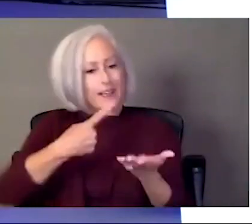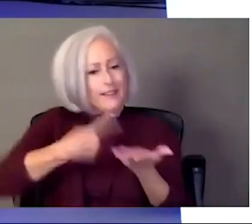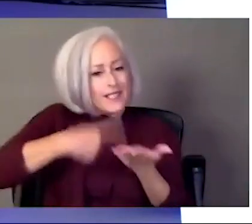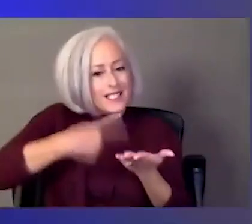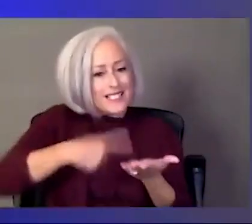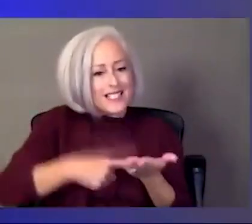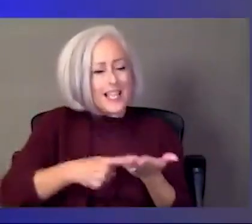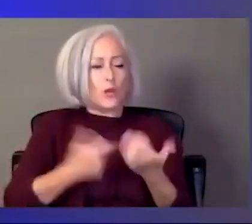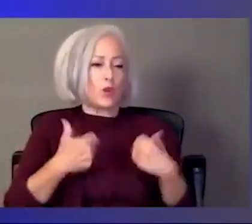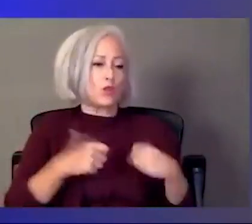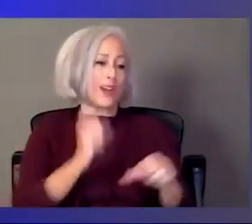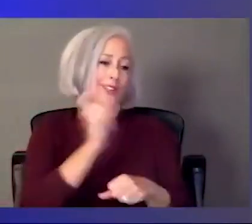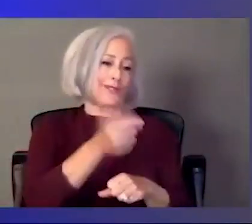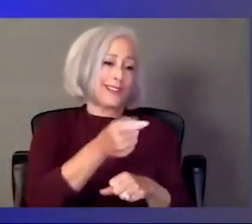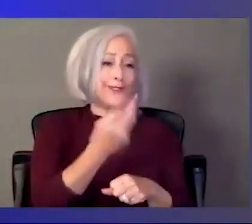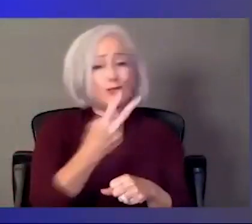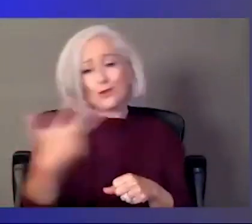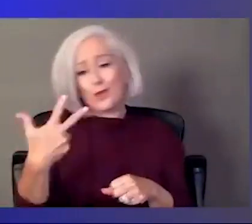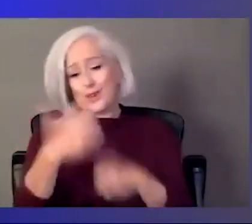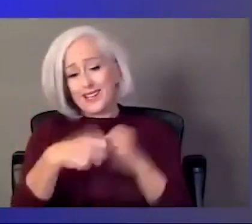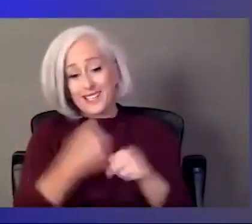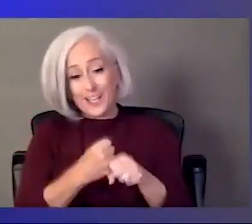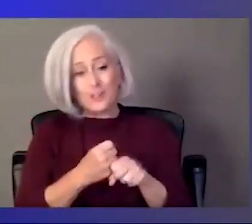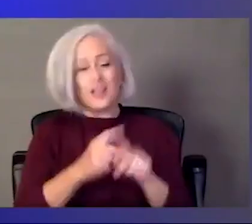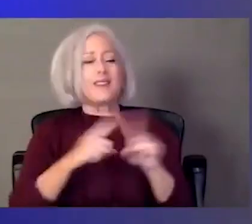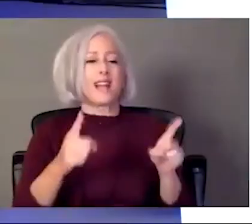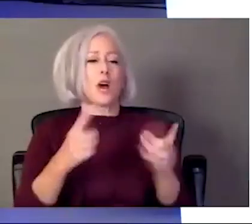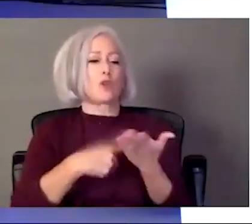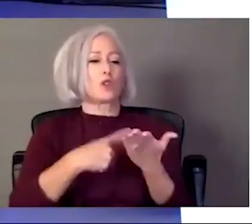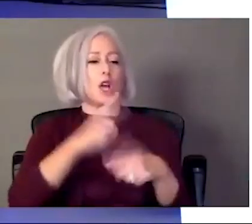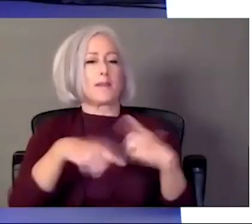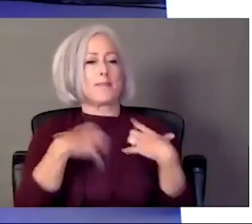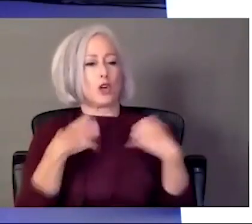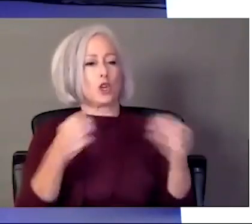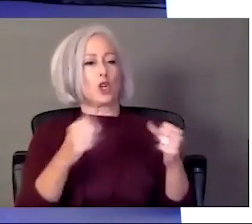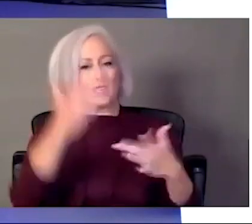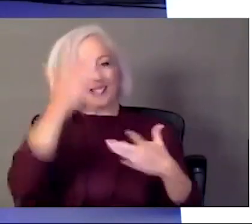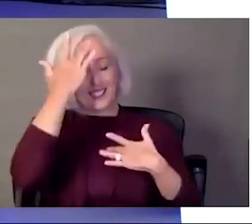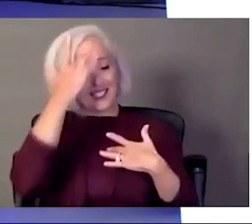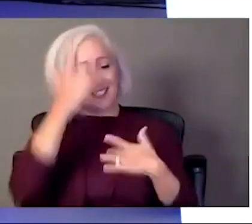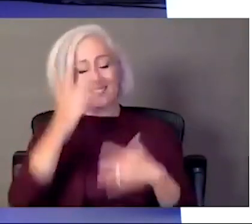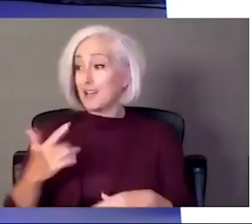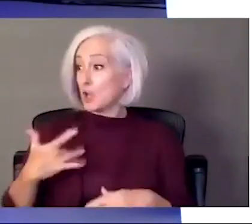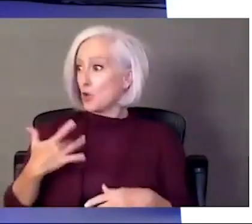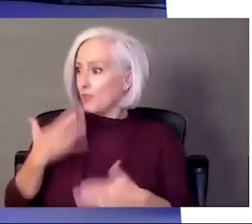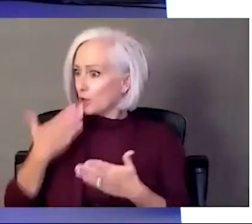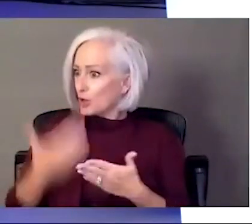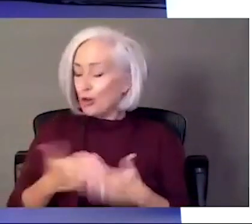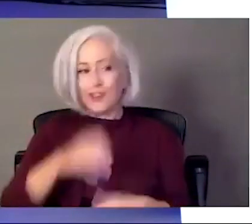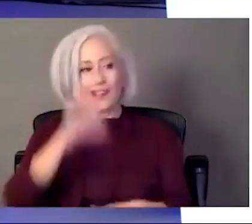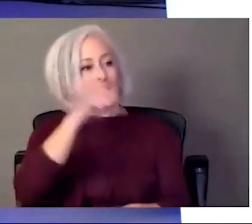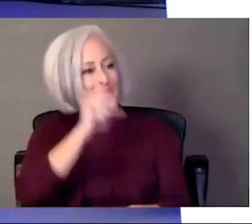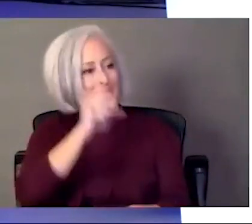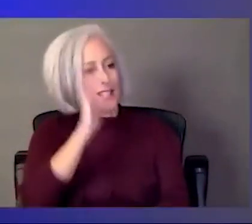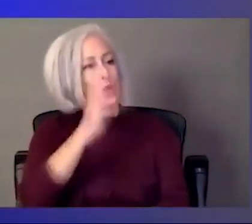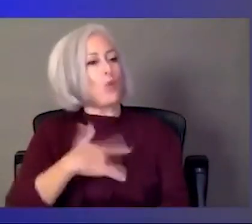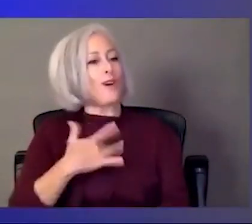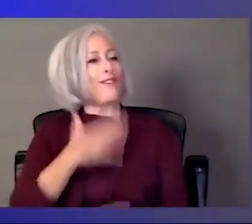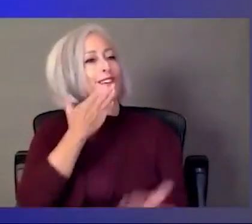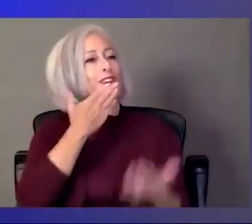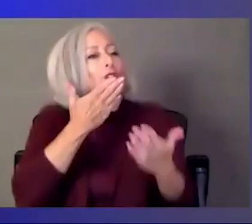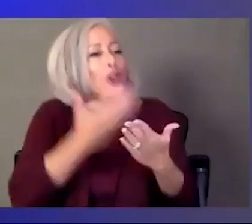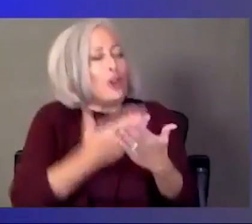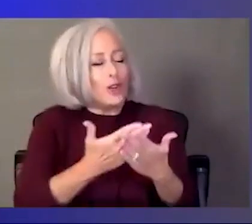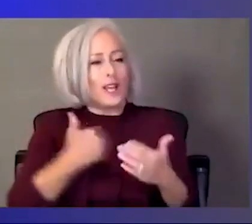here, we're talking about curing these diseases. And you're going to feel good. That's absolutely right. That's right. You're going to feel good and have less chance of